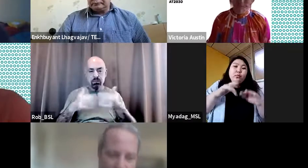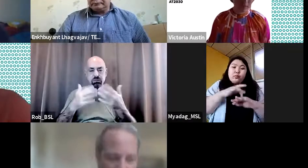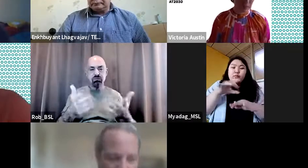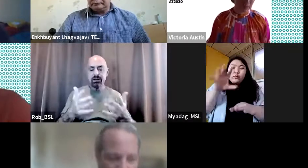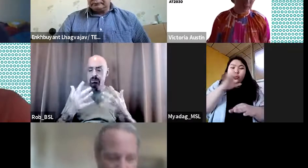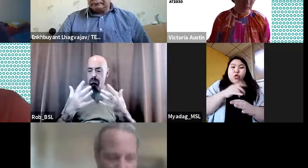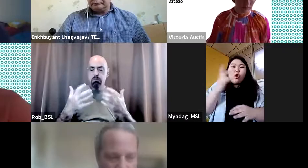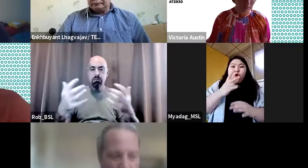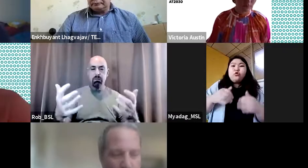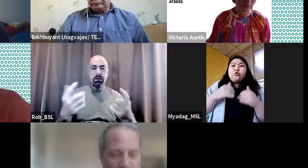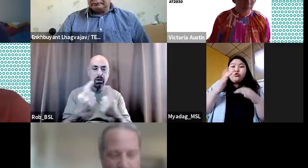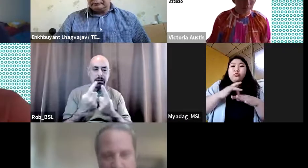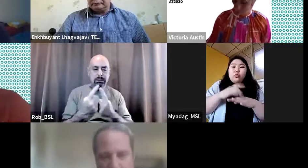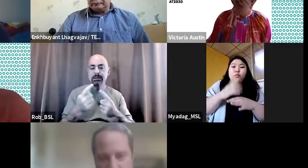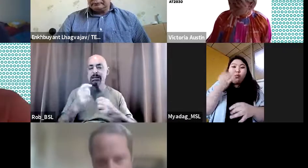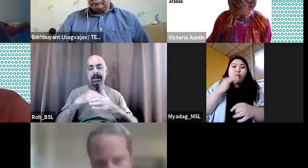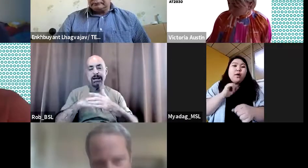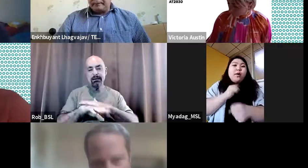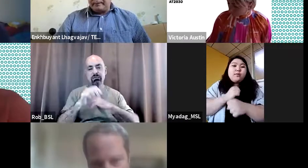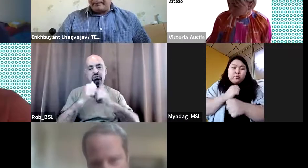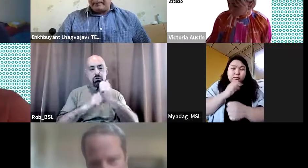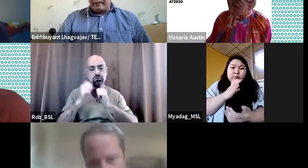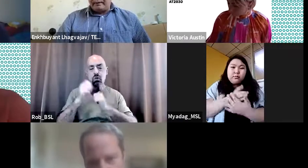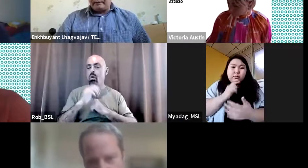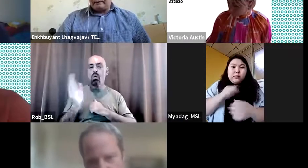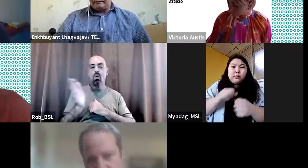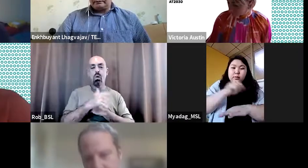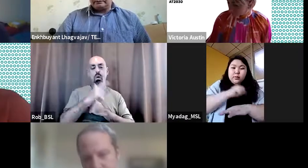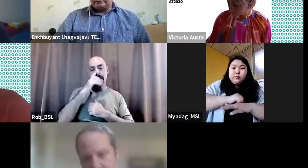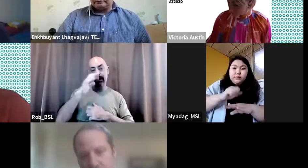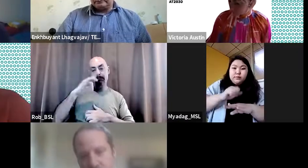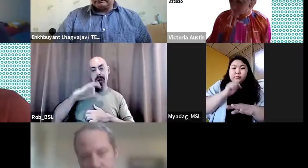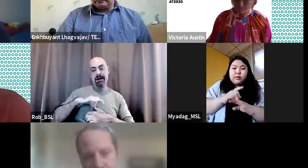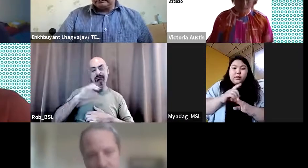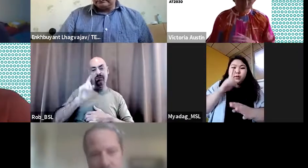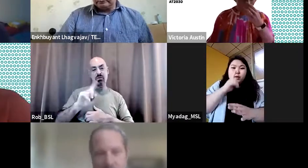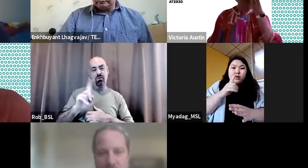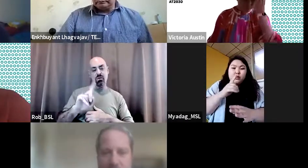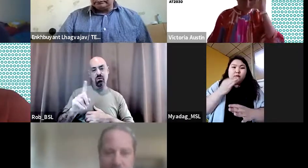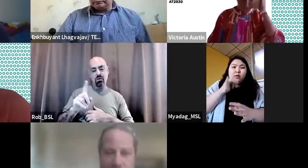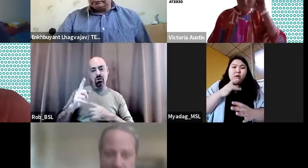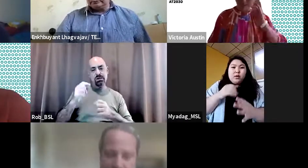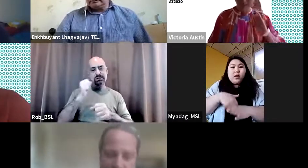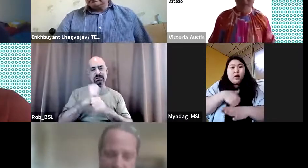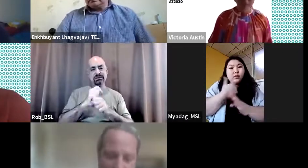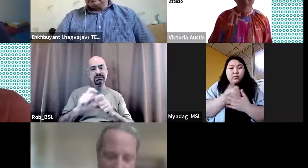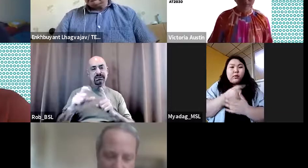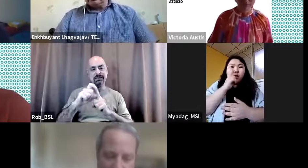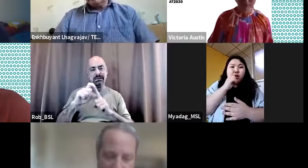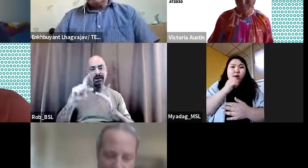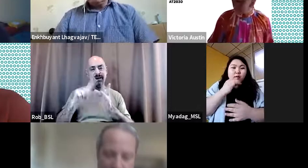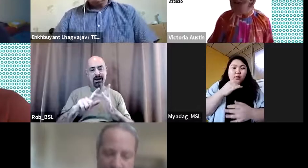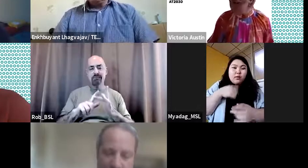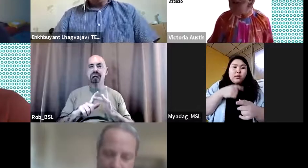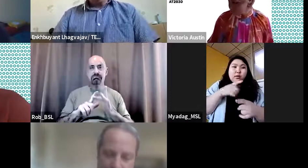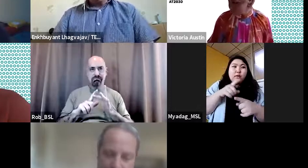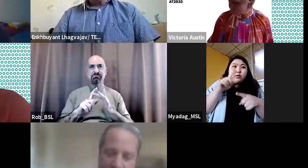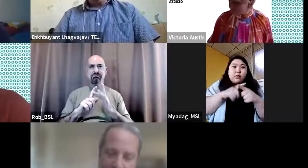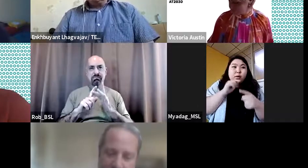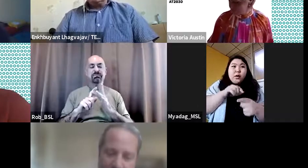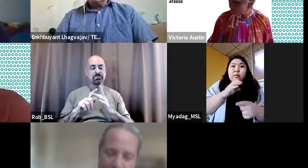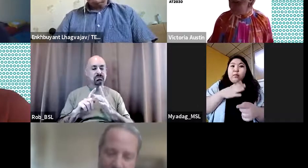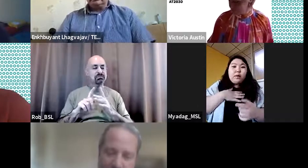amenities, infrastructure. All of these can benefit from input from GDI and have an